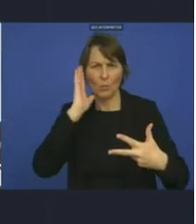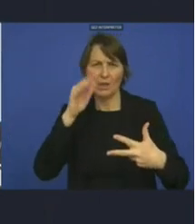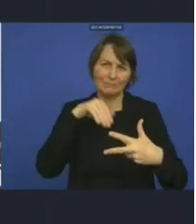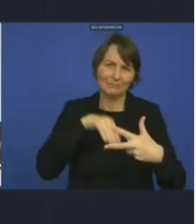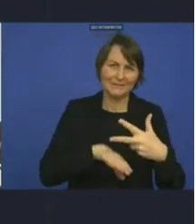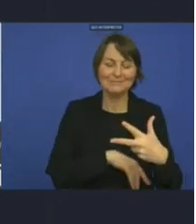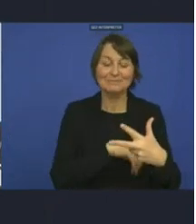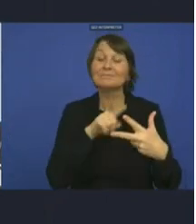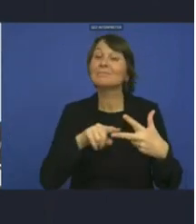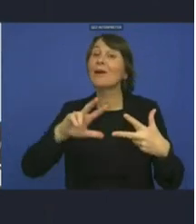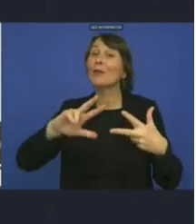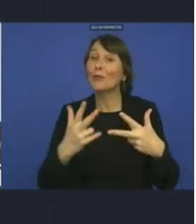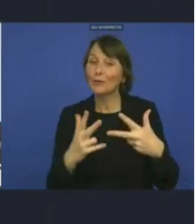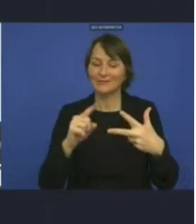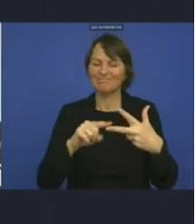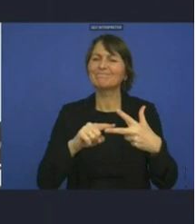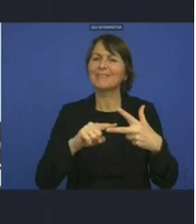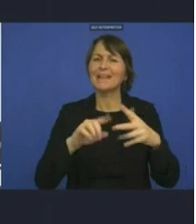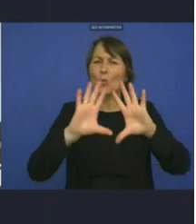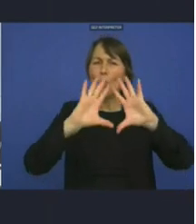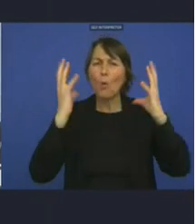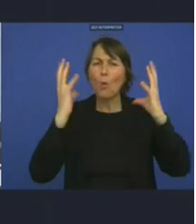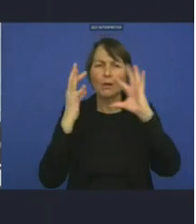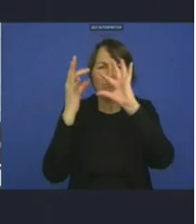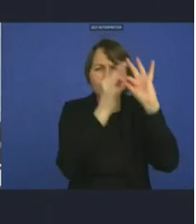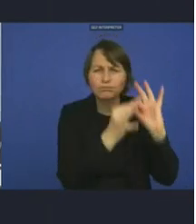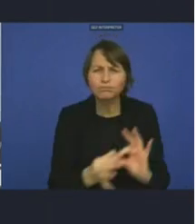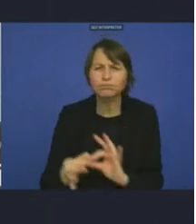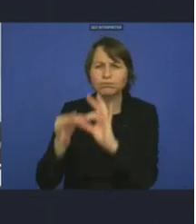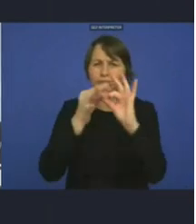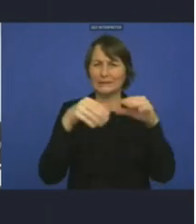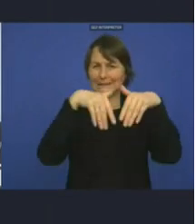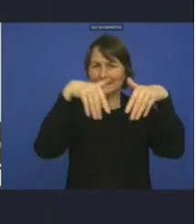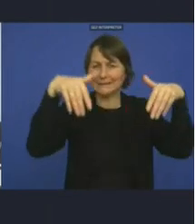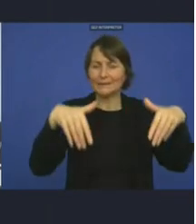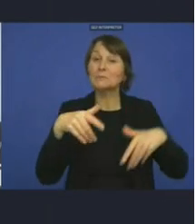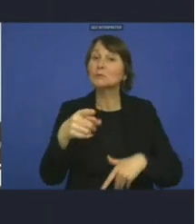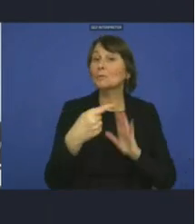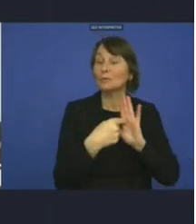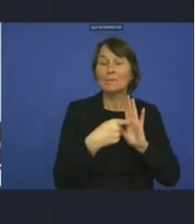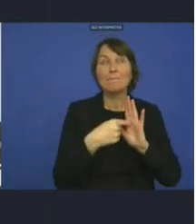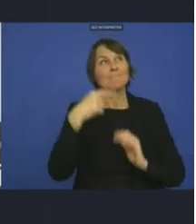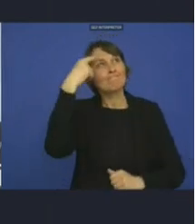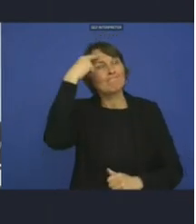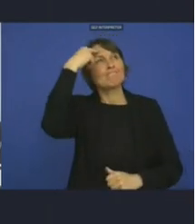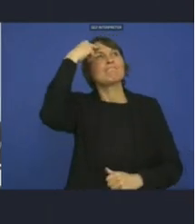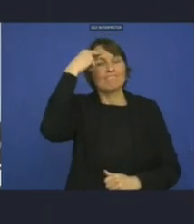it's a system. You can think of Healthy Lifestyle for All as a way to send a pledge, not only